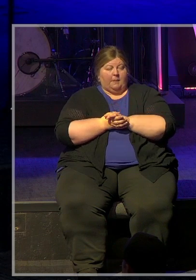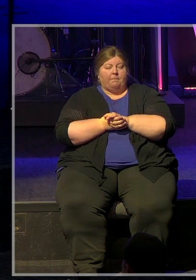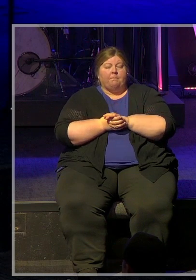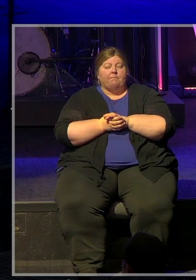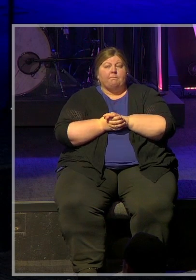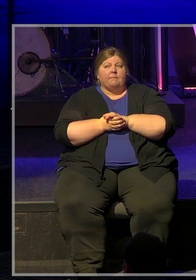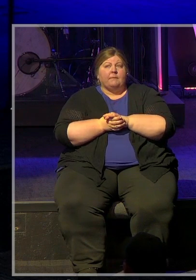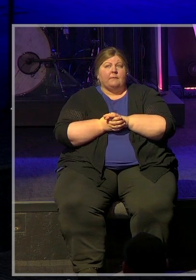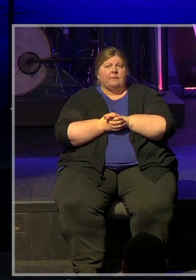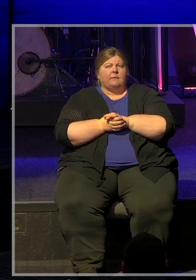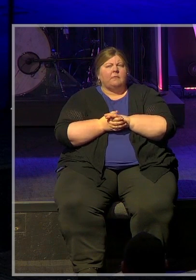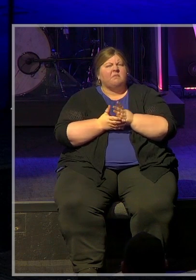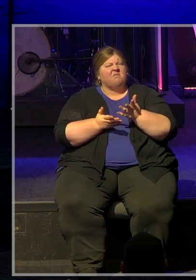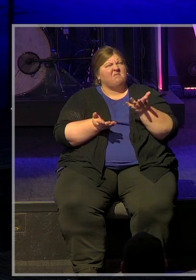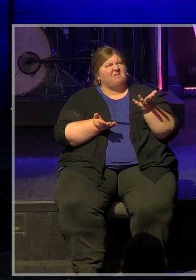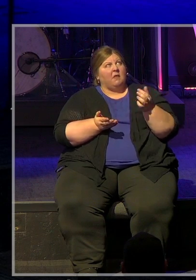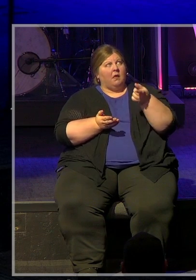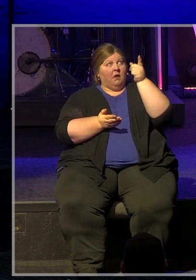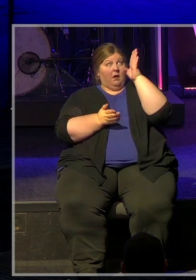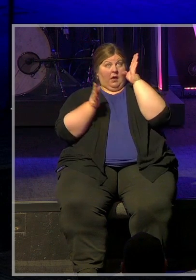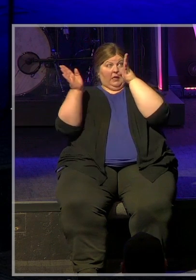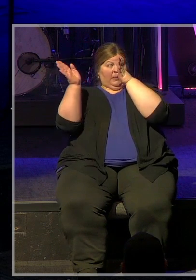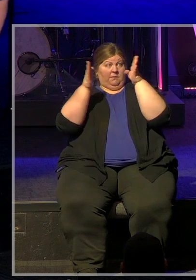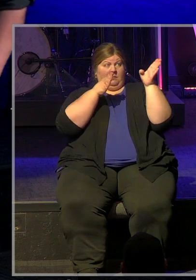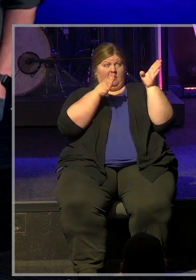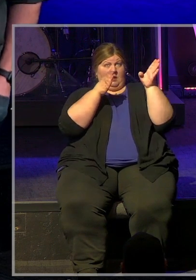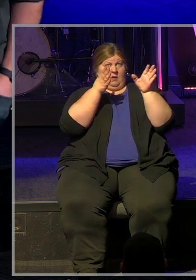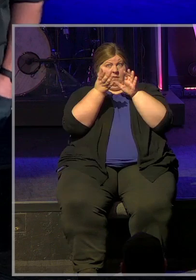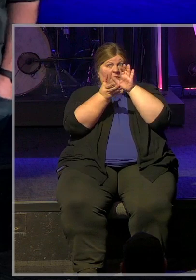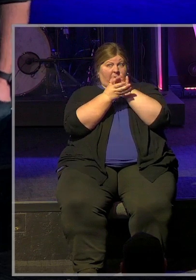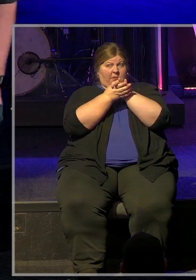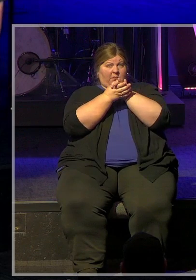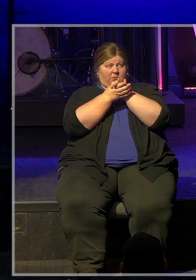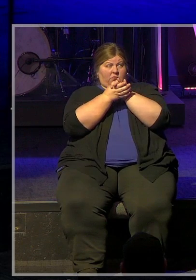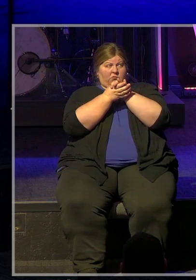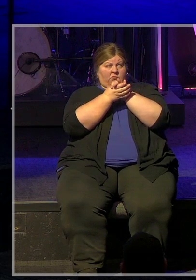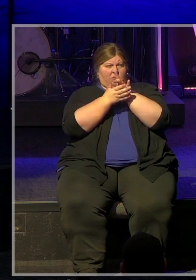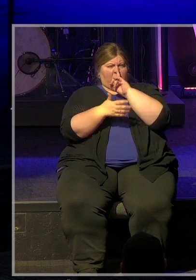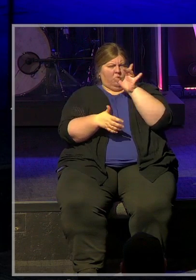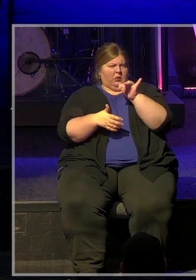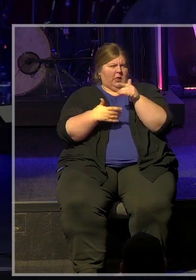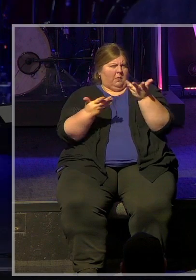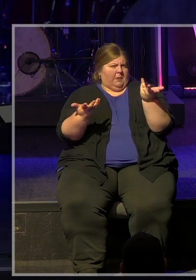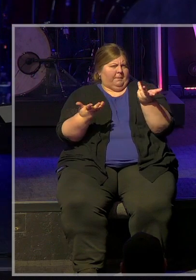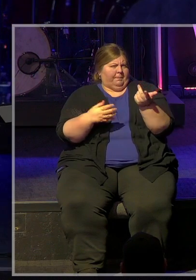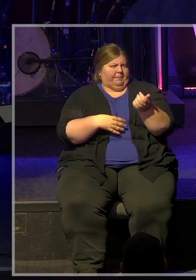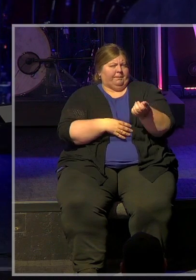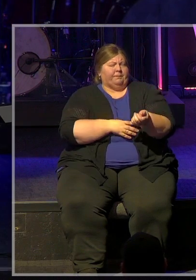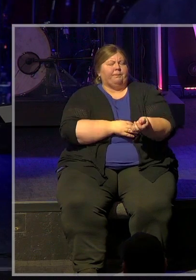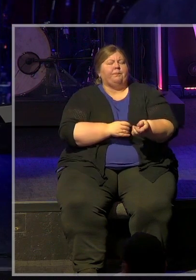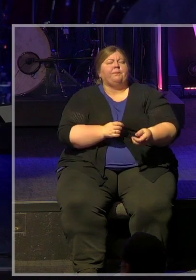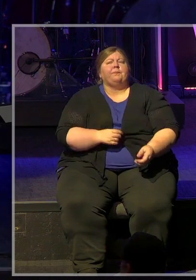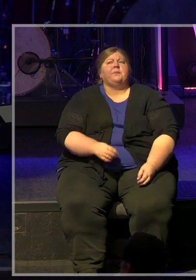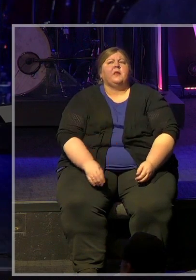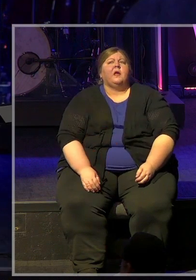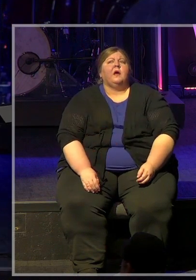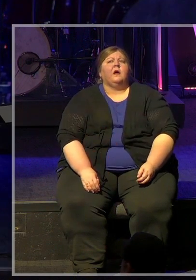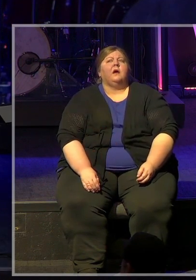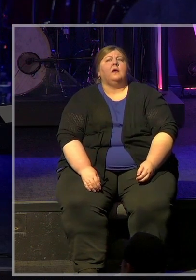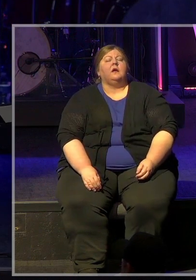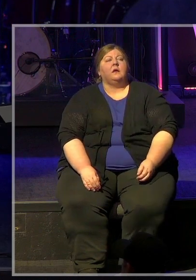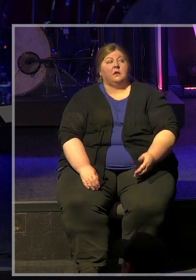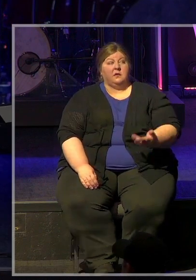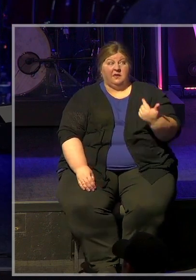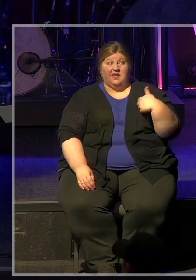this. What does God's idea for marriage actually look like? If we want to experience